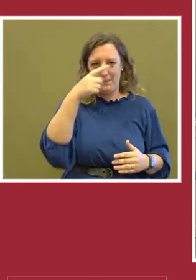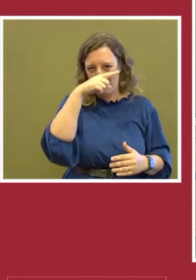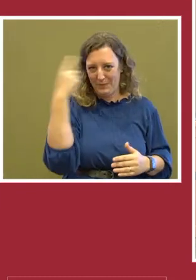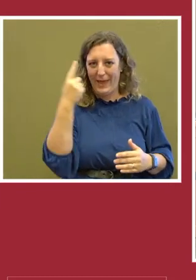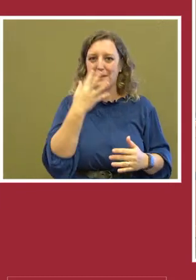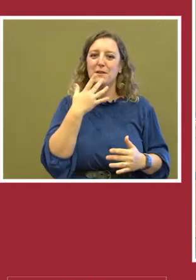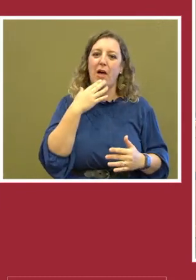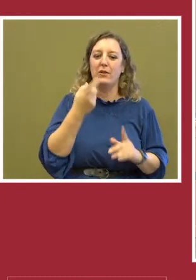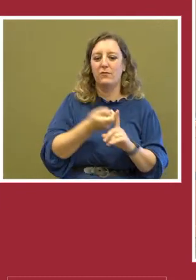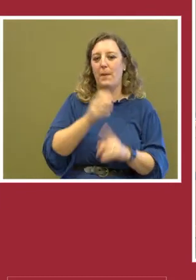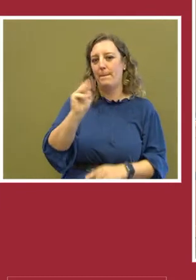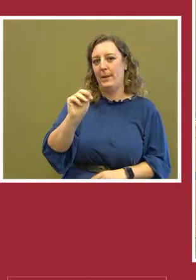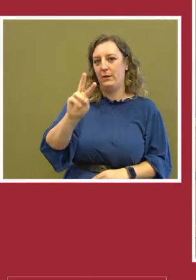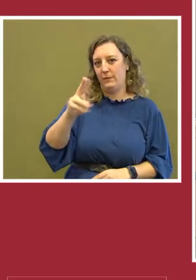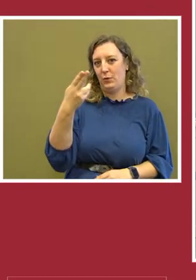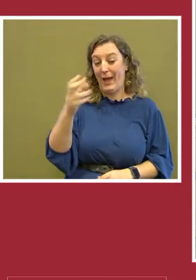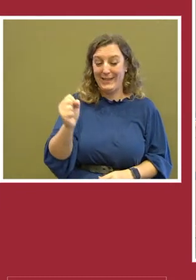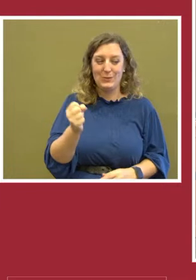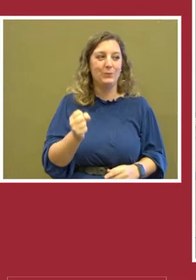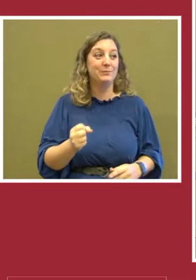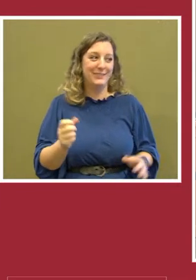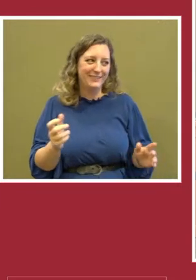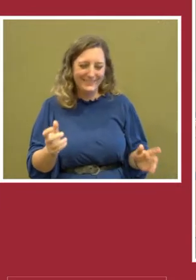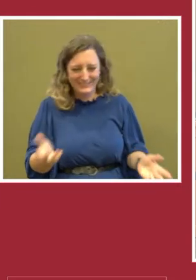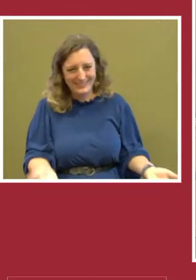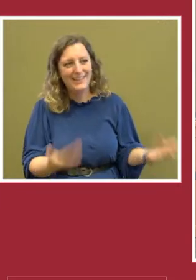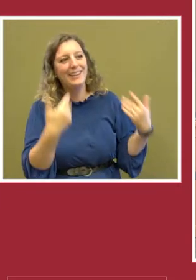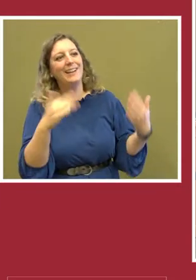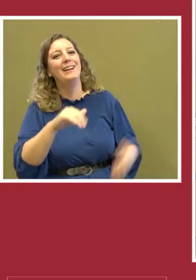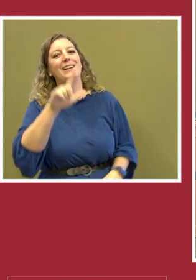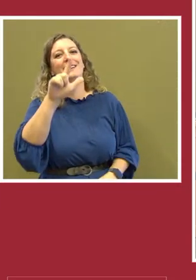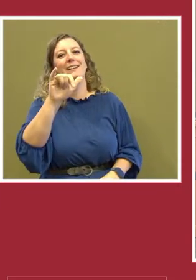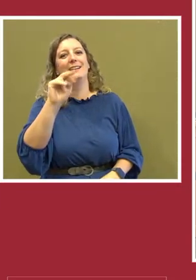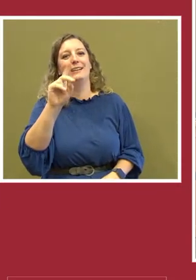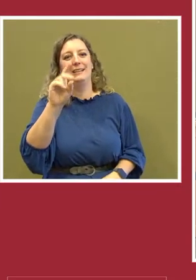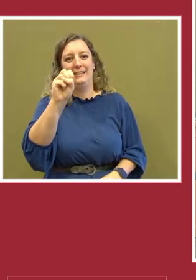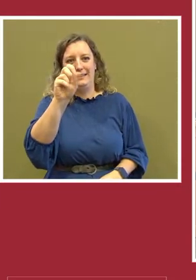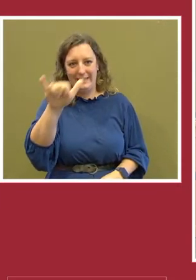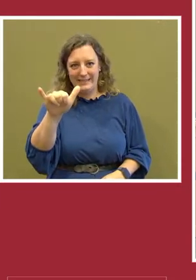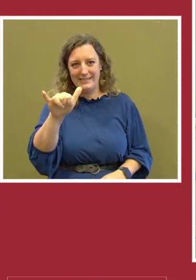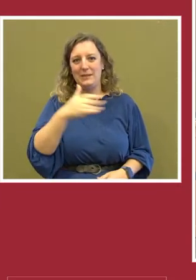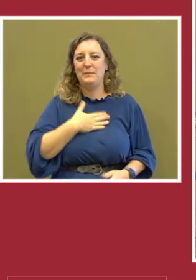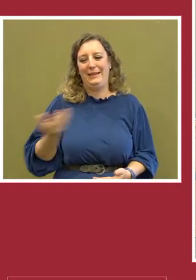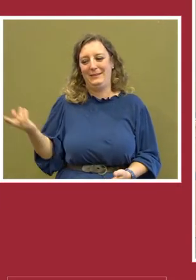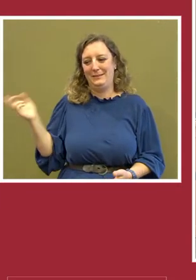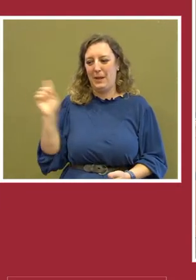Nobody online knows what's going on, so let's get this started. Lindsay Corley, will you please come join me up front?